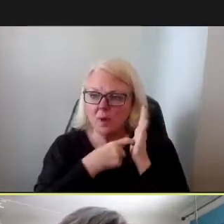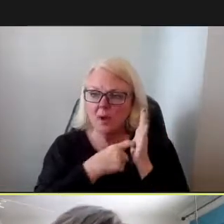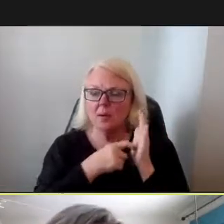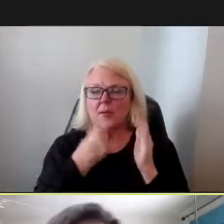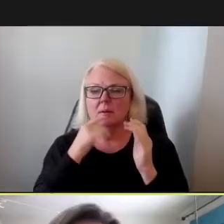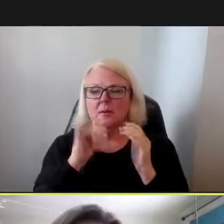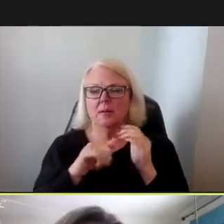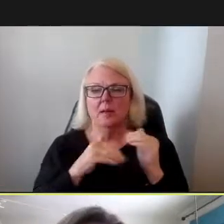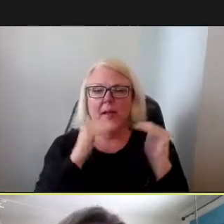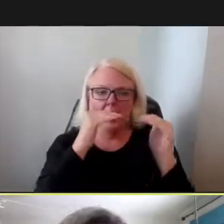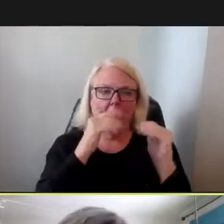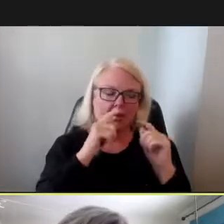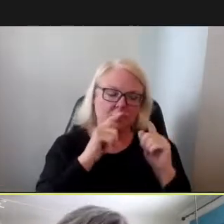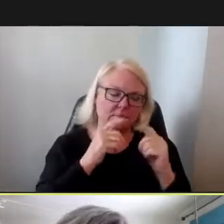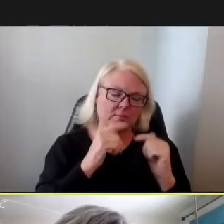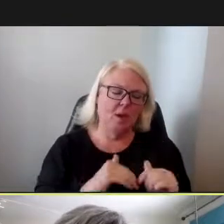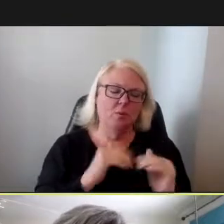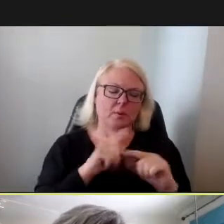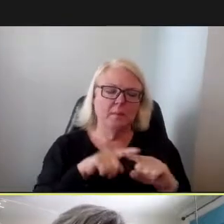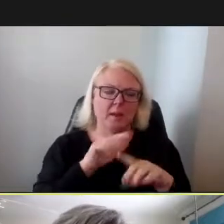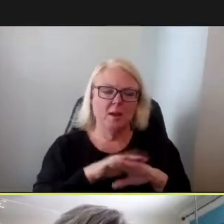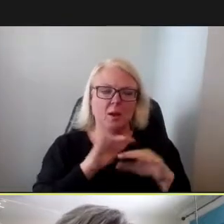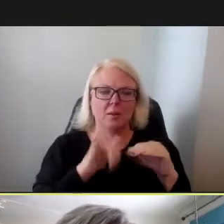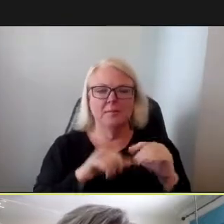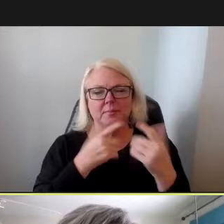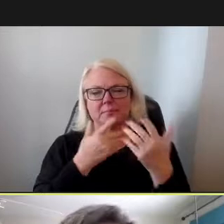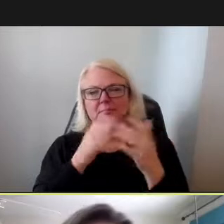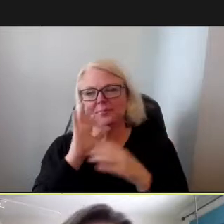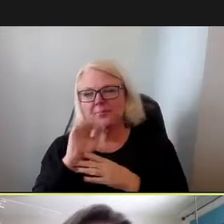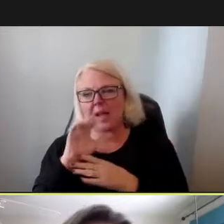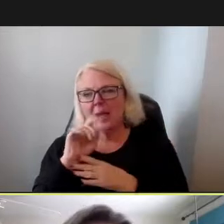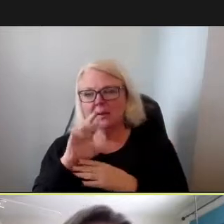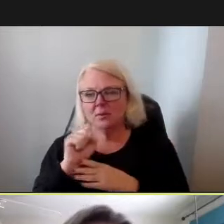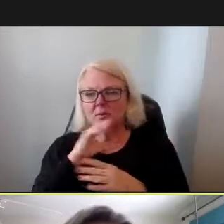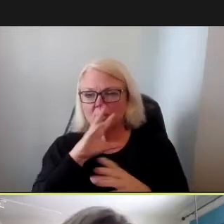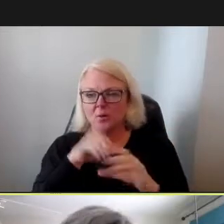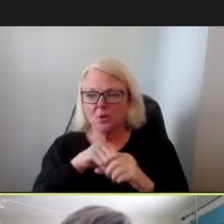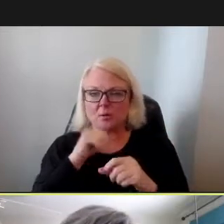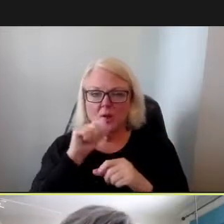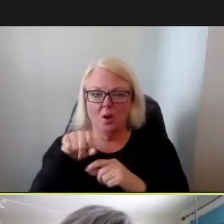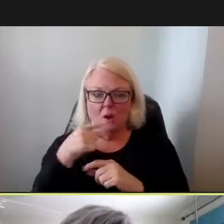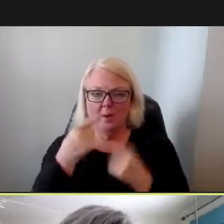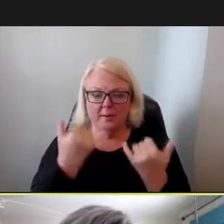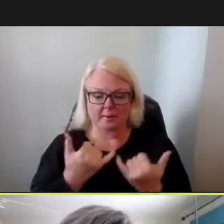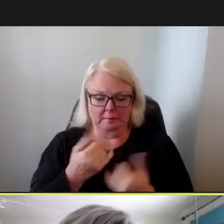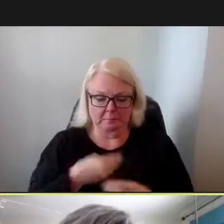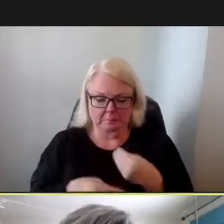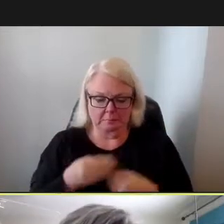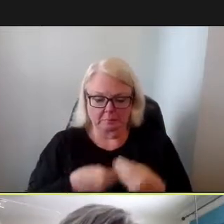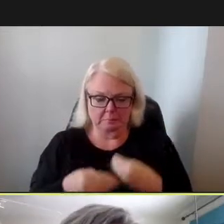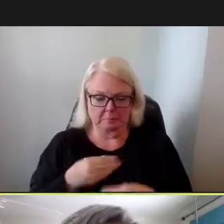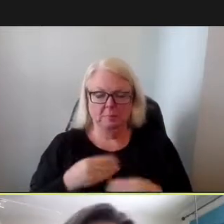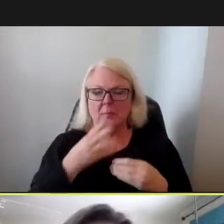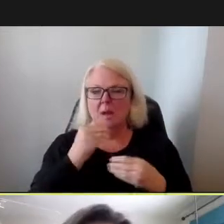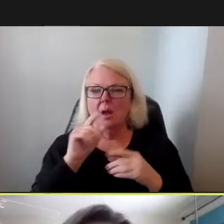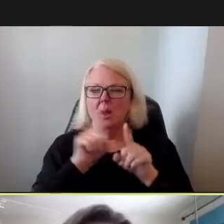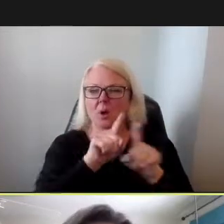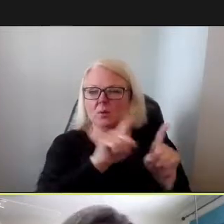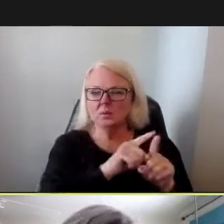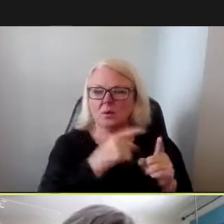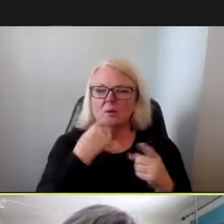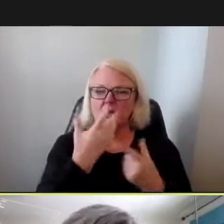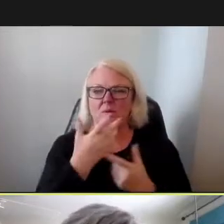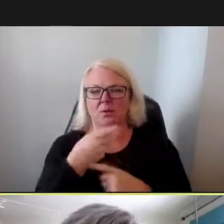high or low based on an array of contextual factors, including not only existing budgets and precedent, but also